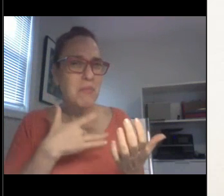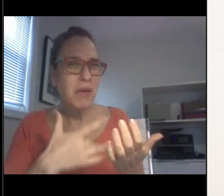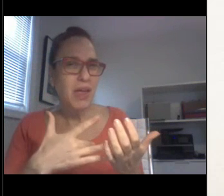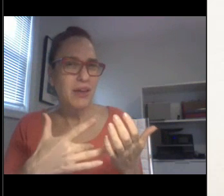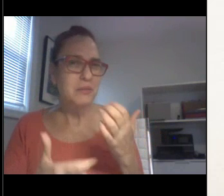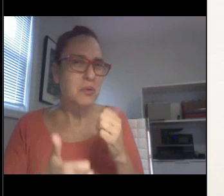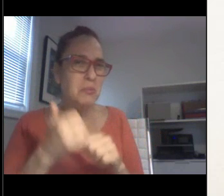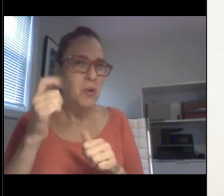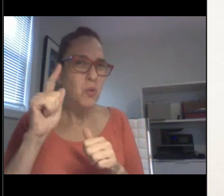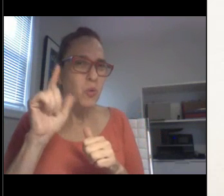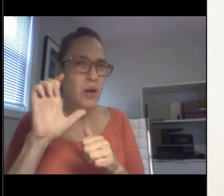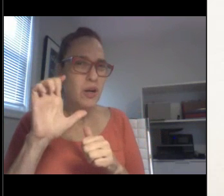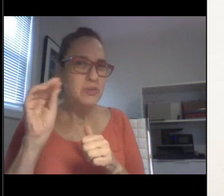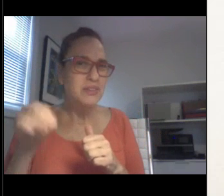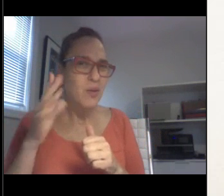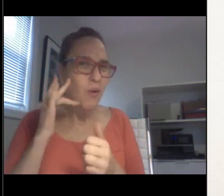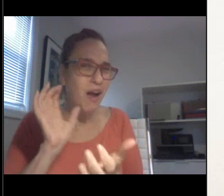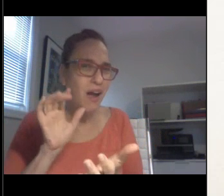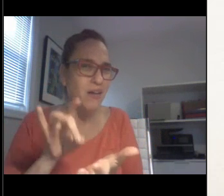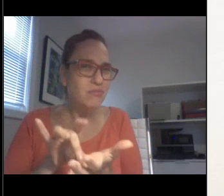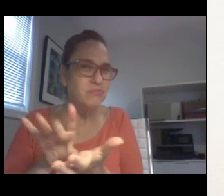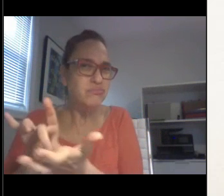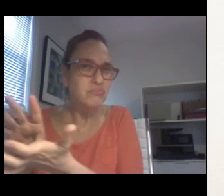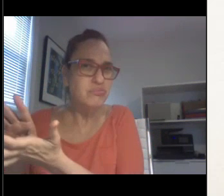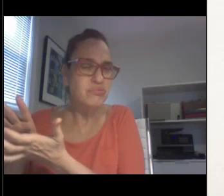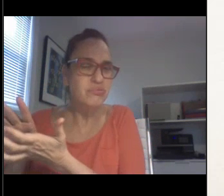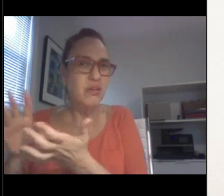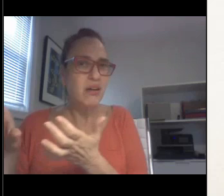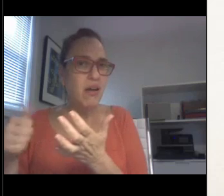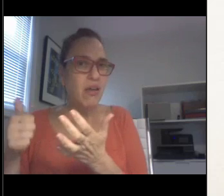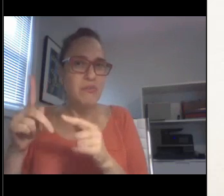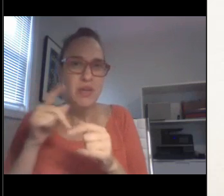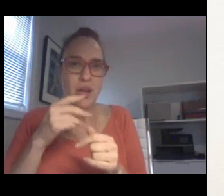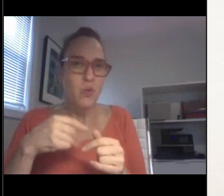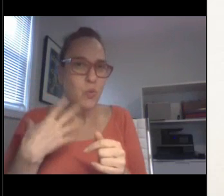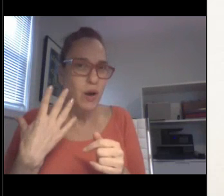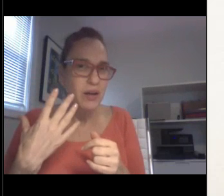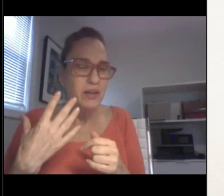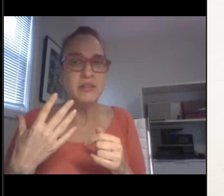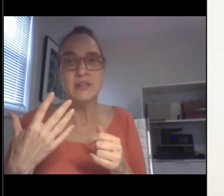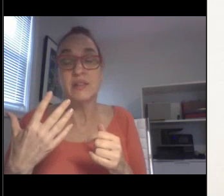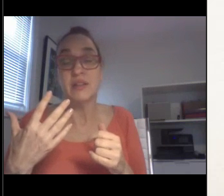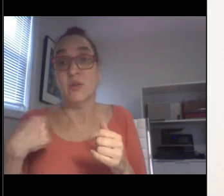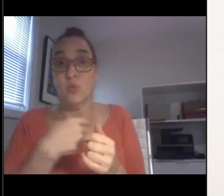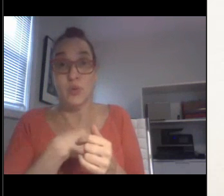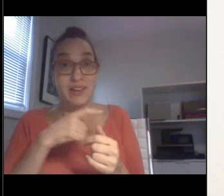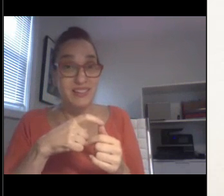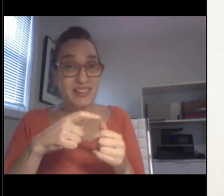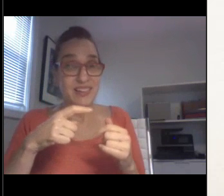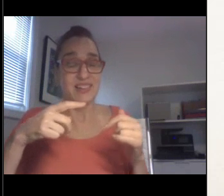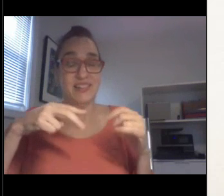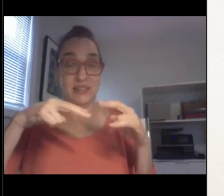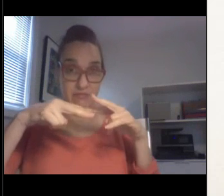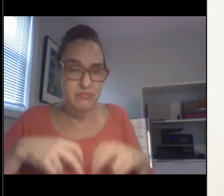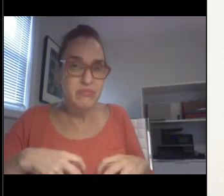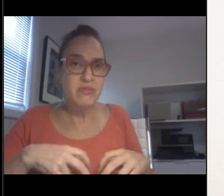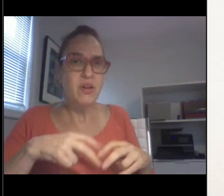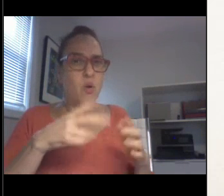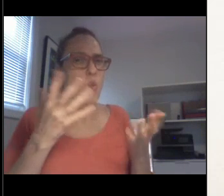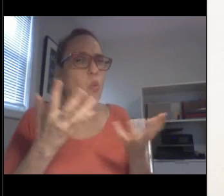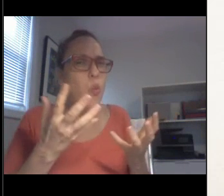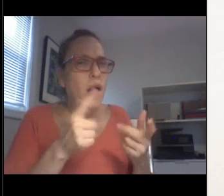Perhaps it interacts with this question of what is linguistics versus what is not linguistics. Is the answer to the question,